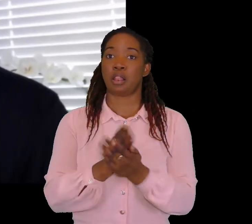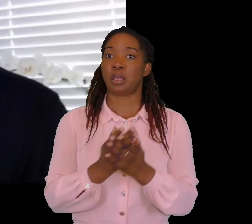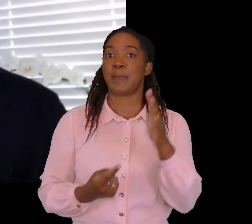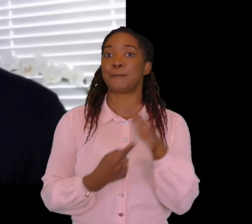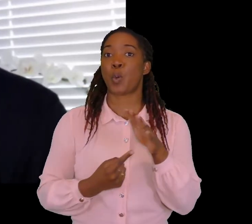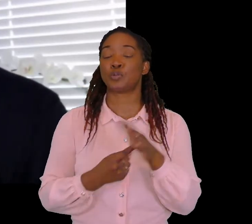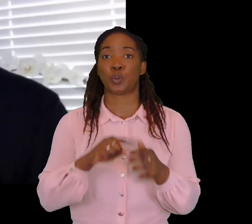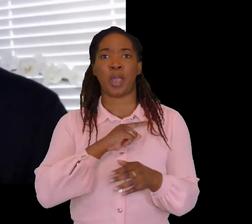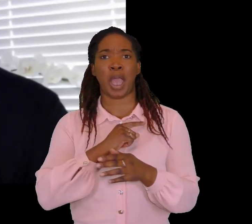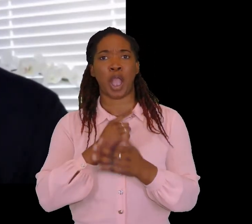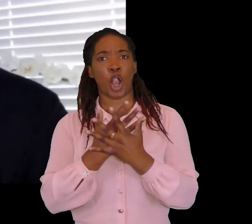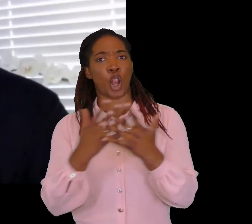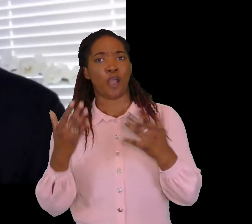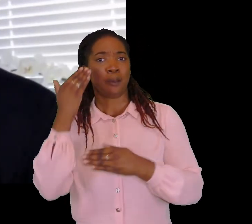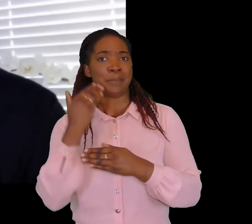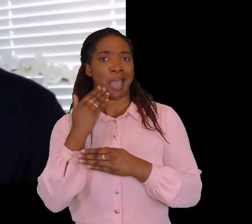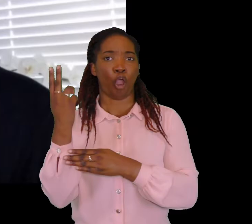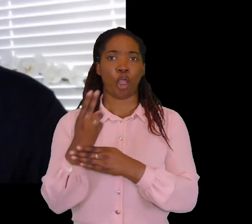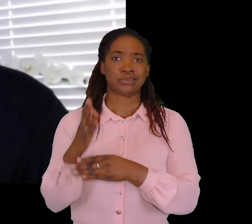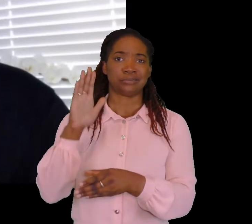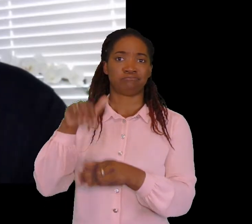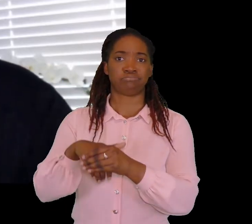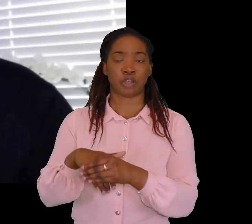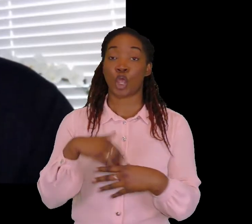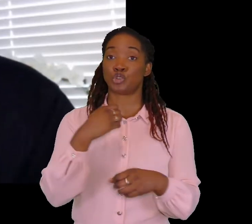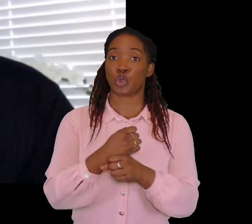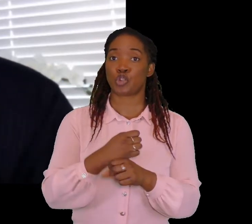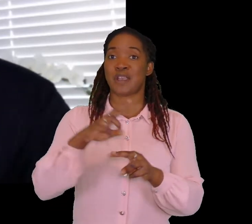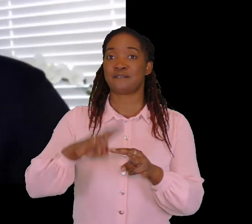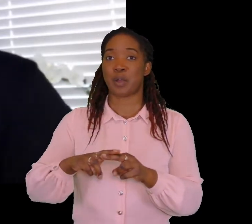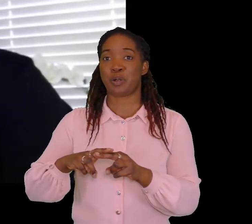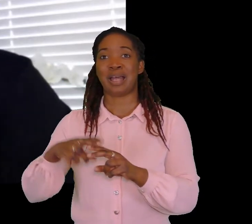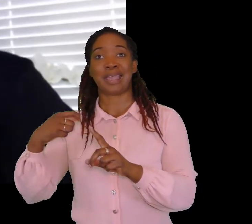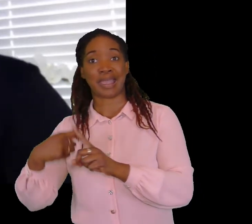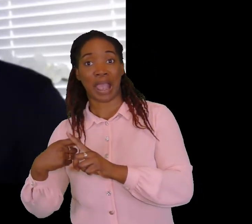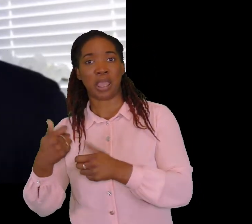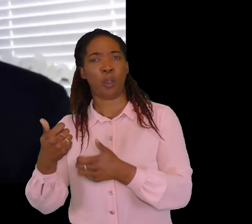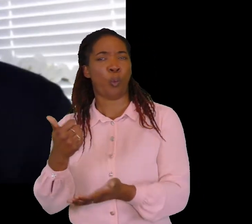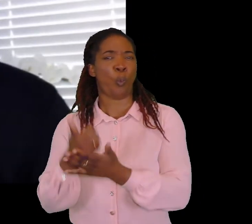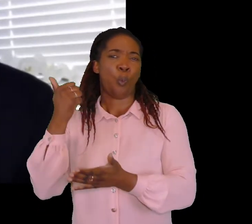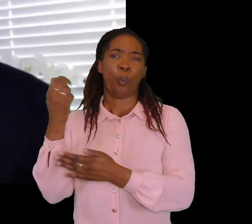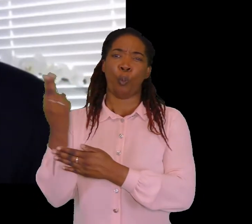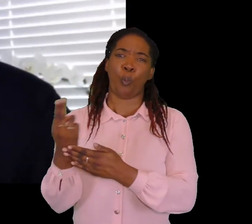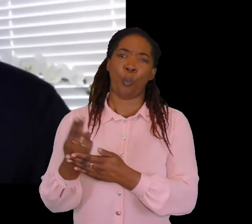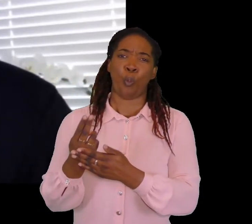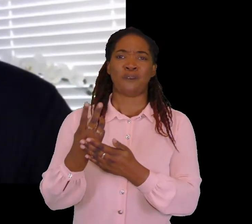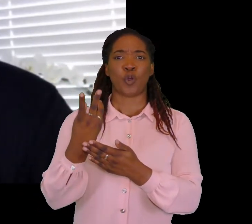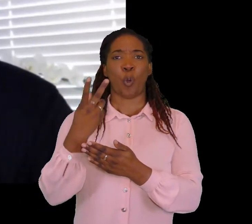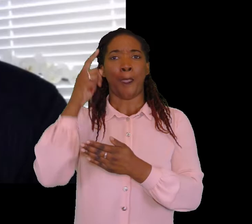profound number of artists, Black artists like George Farrakhan Kelly, who was a fantastic artist, brilliant